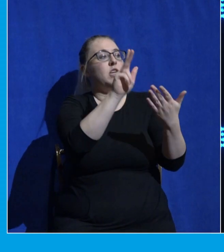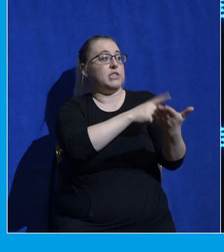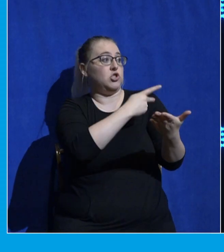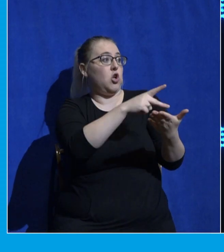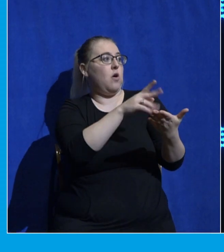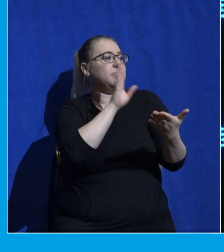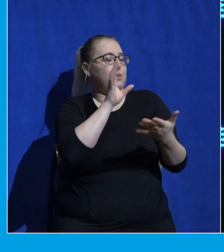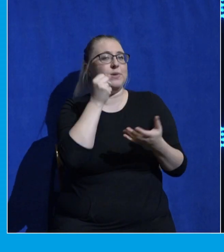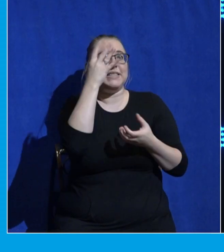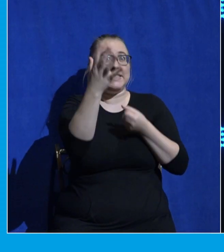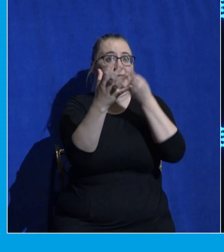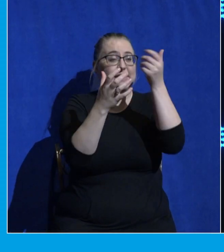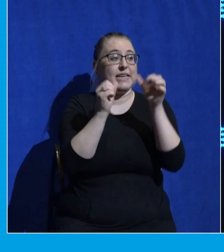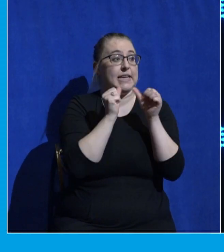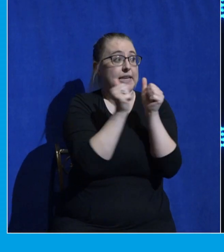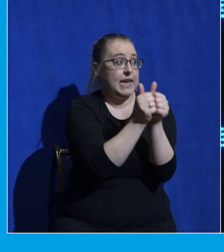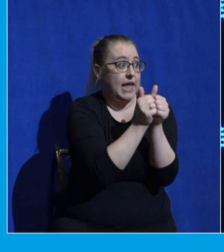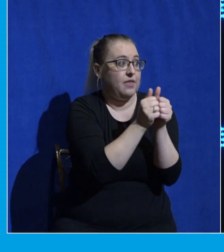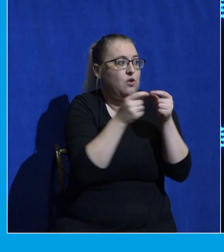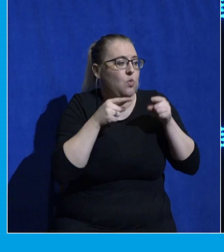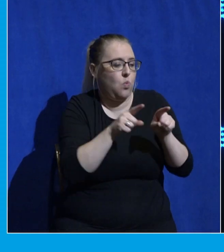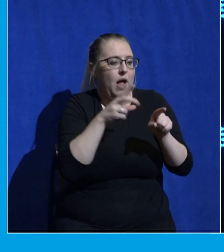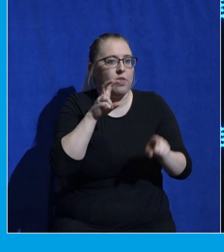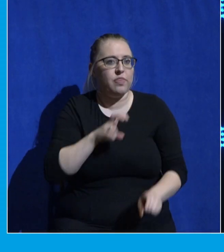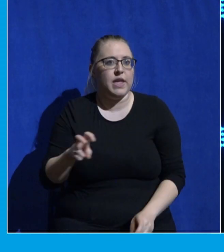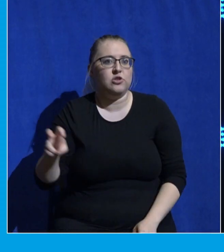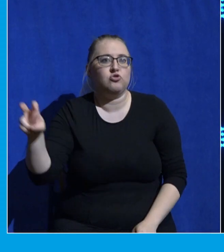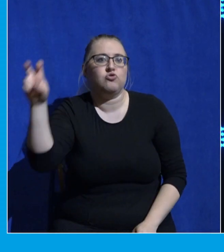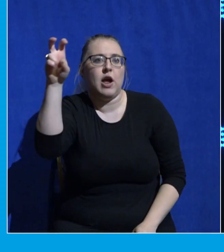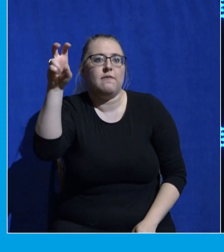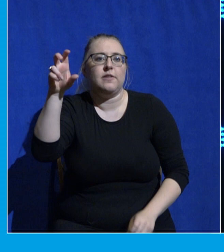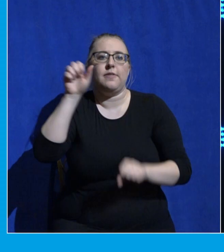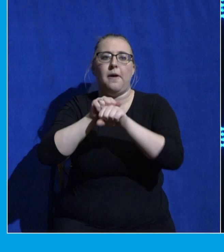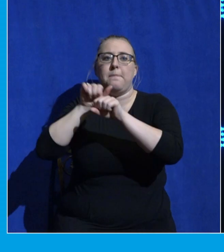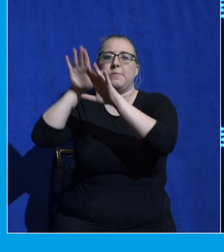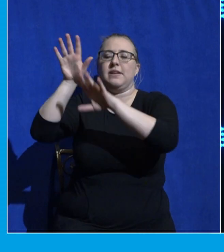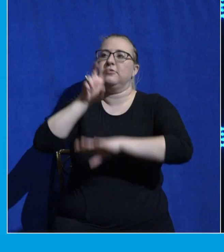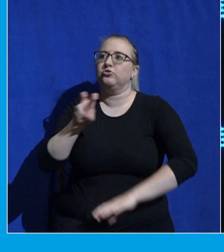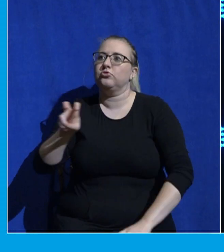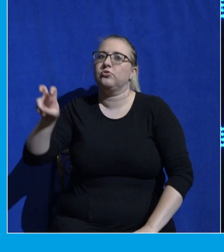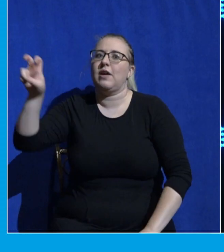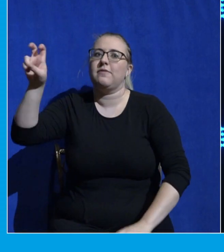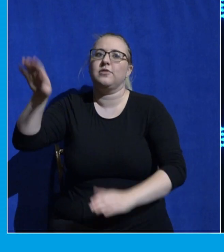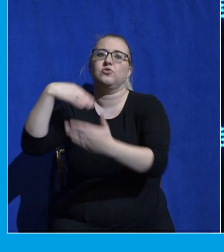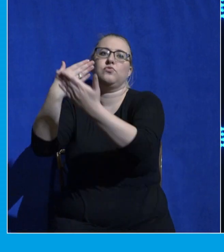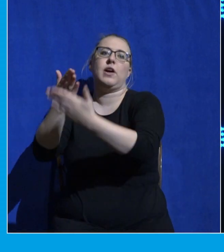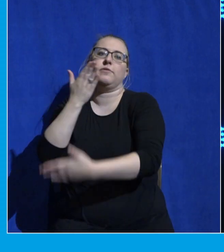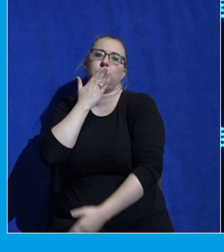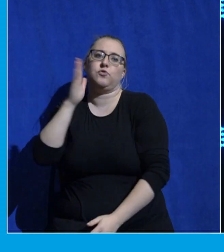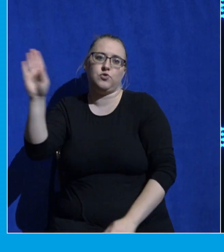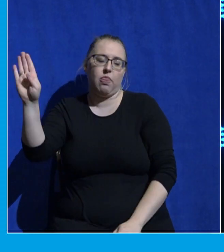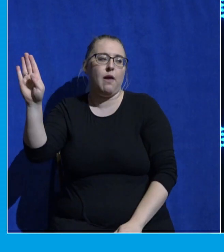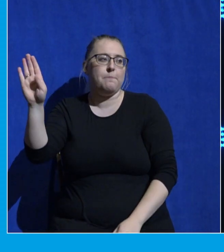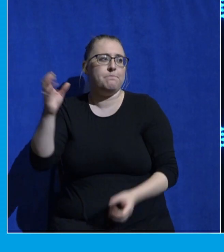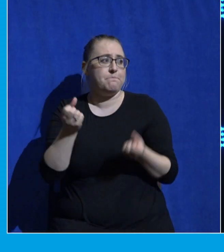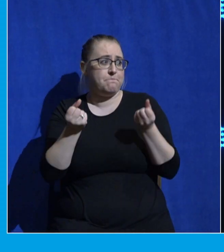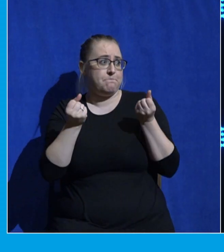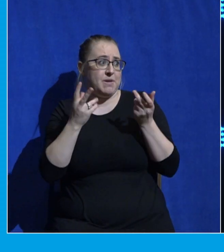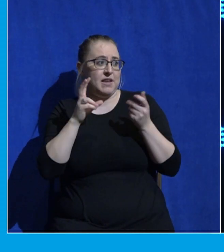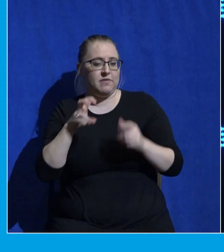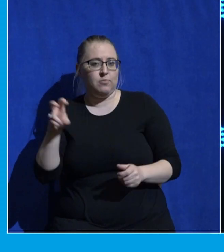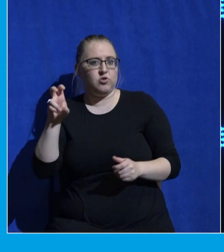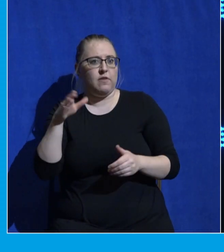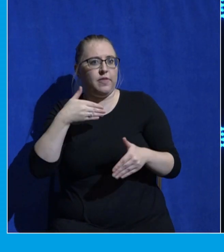121, together as they were traveling uphill to Jerusalem, many of them by foot for one of three major